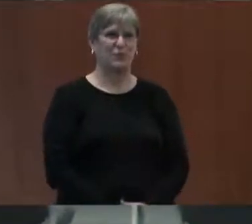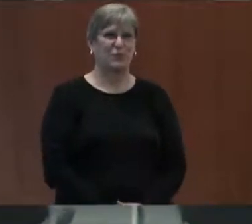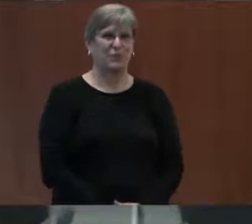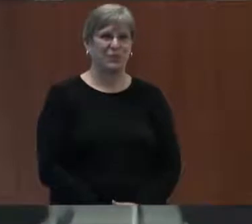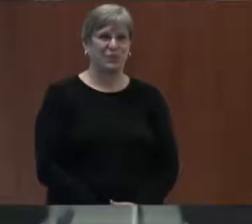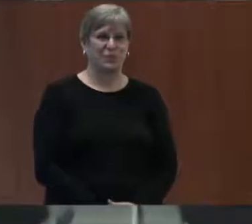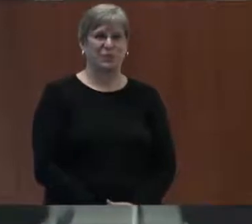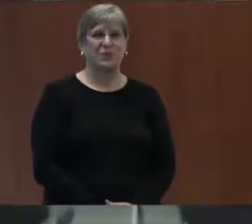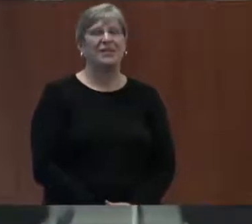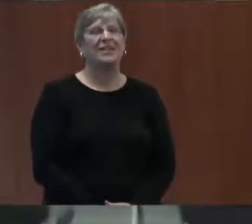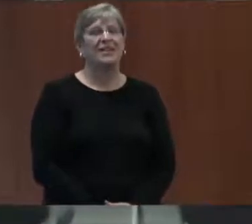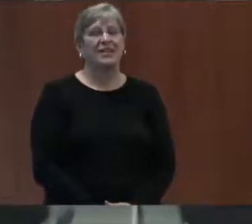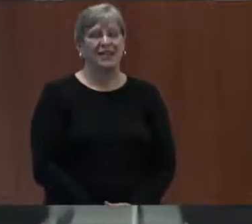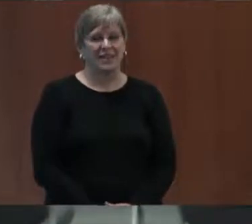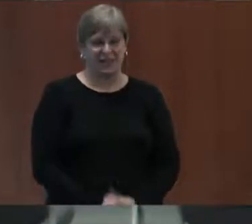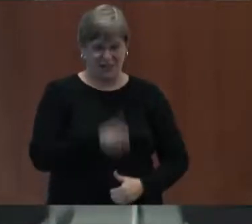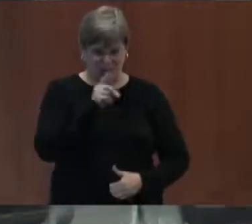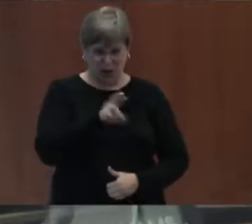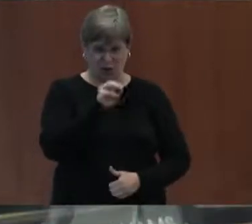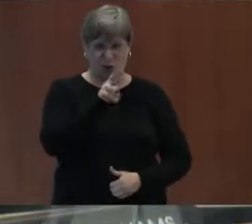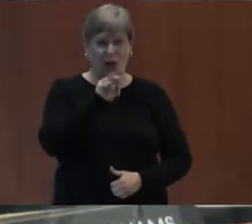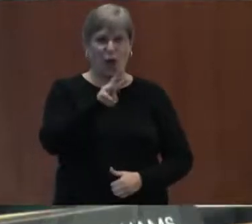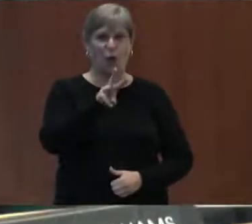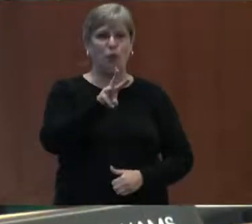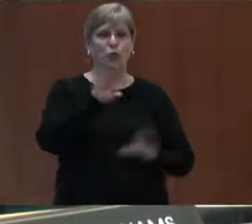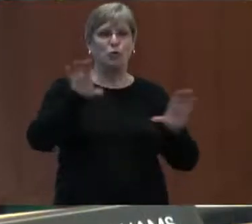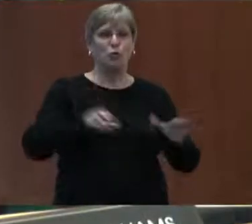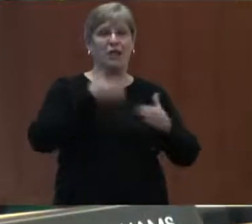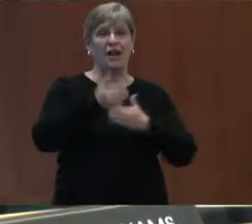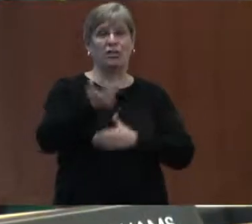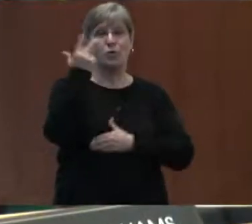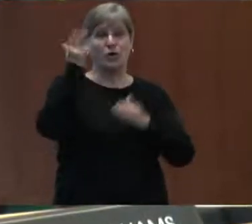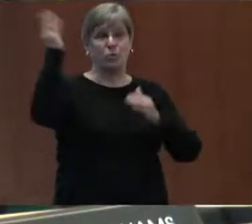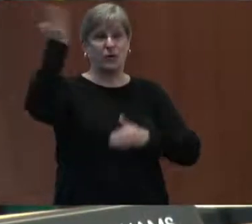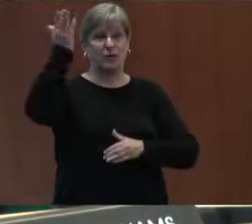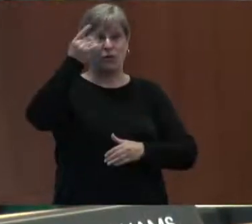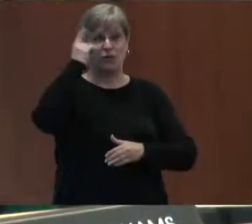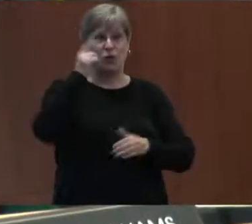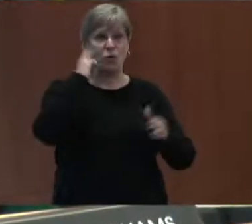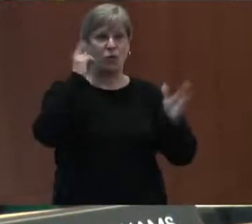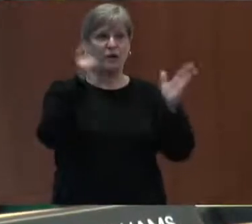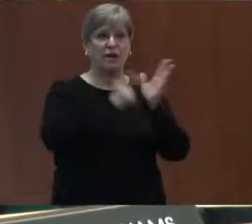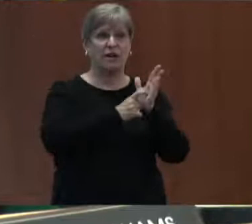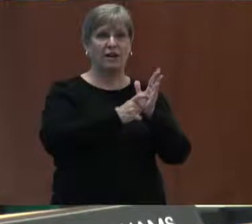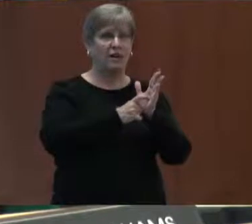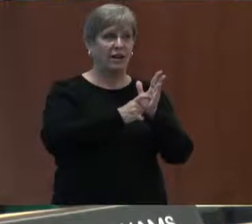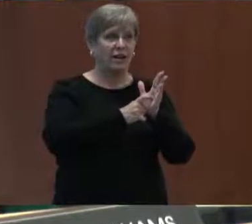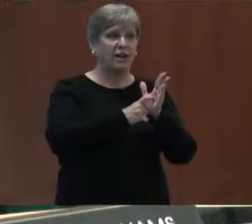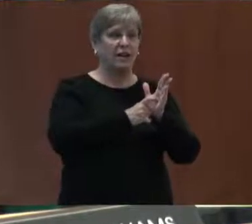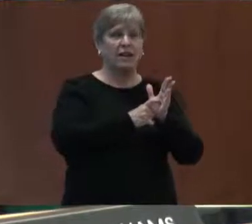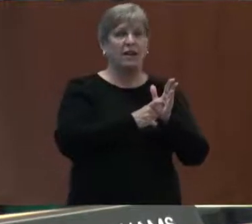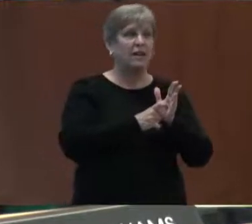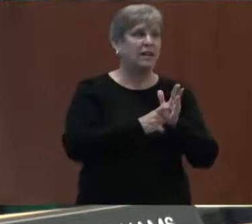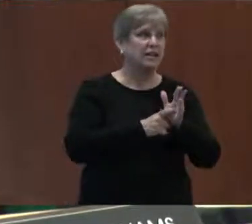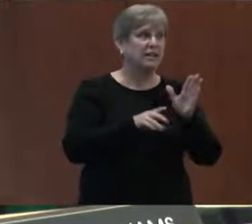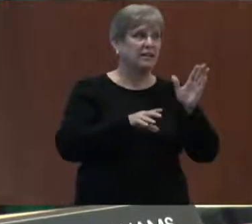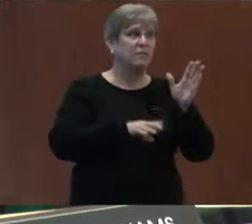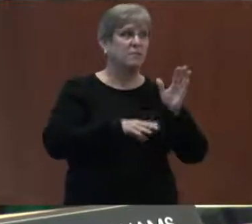At this time, I'm going to ask that Dr. Willow do our next three presentations. We're going to recognize gold medal success of